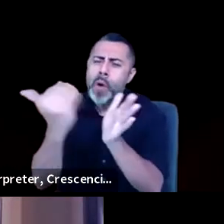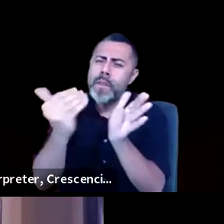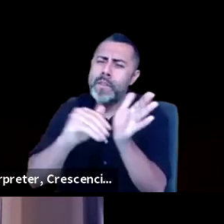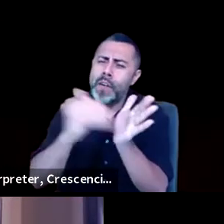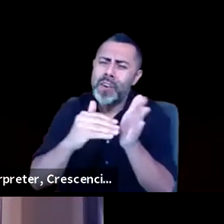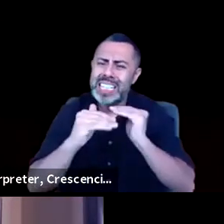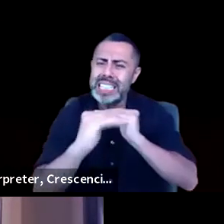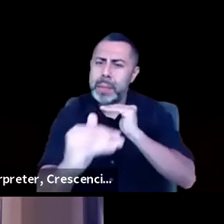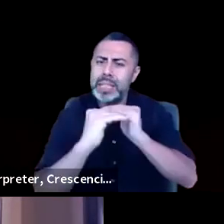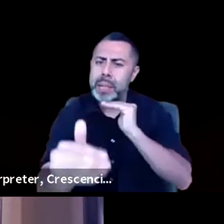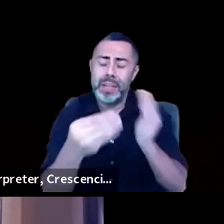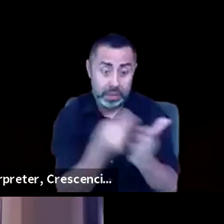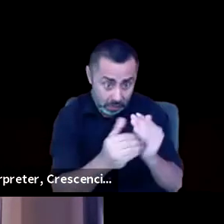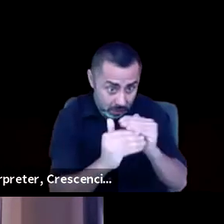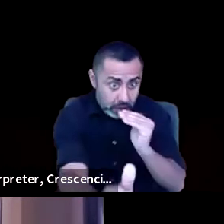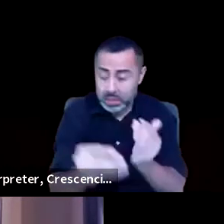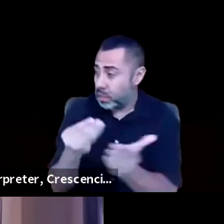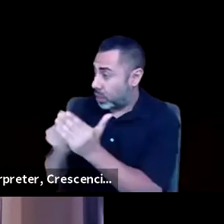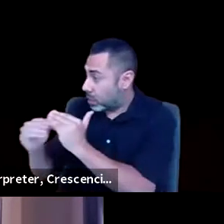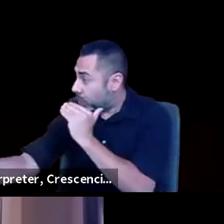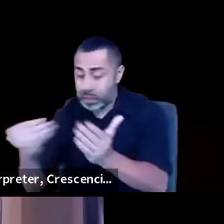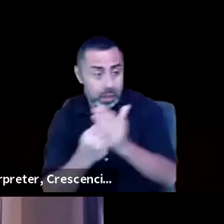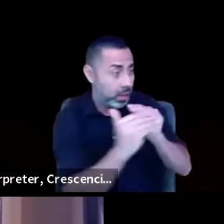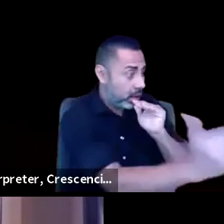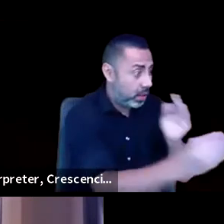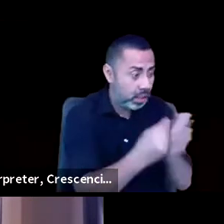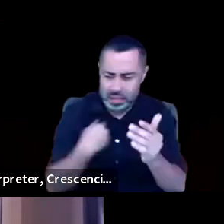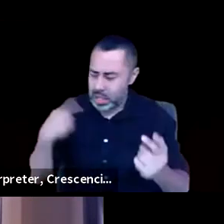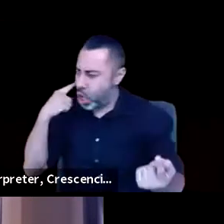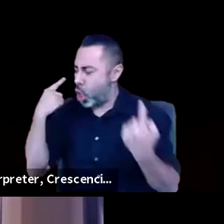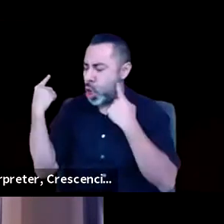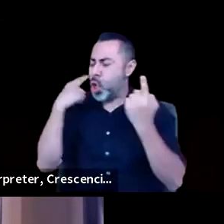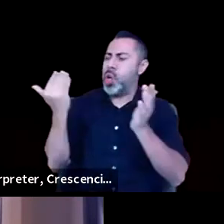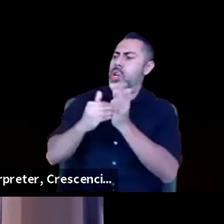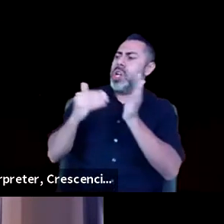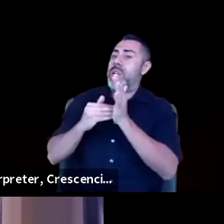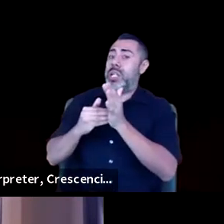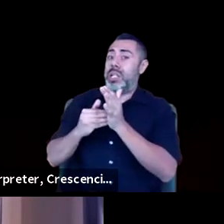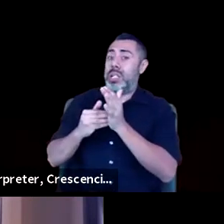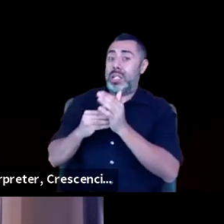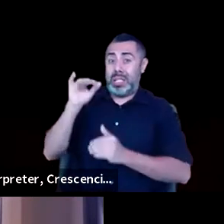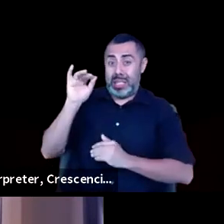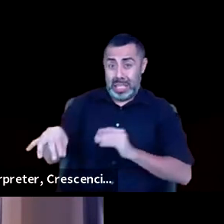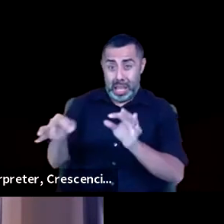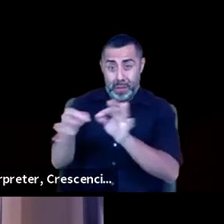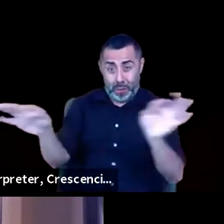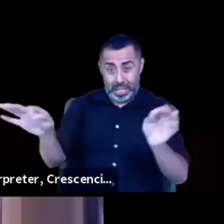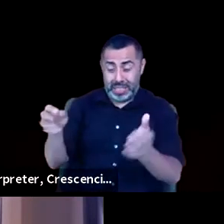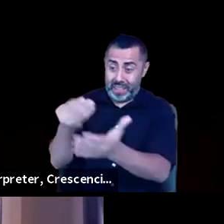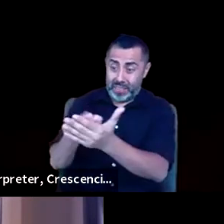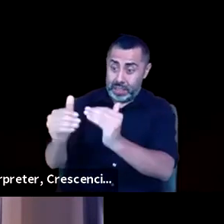is a phrase that we hear over and over again, and I wonder if it's serving us very well in this moment.